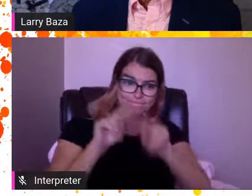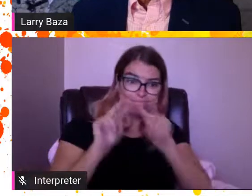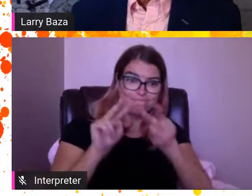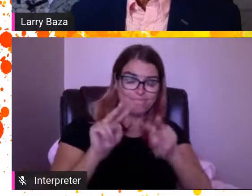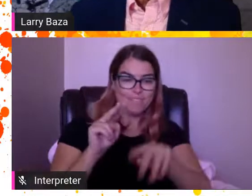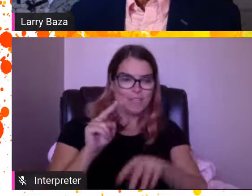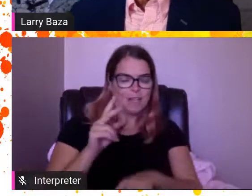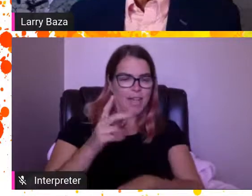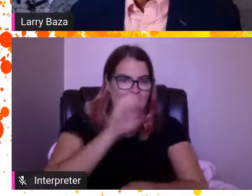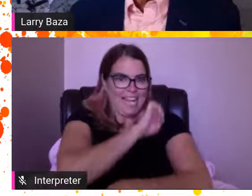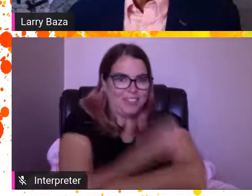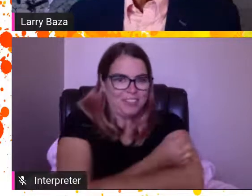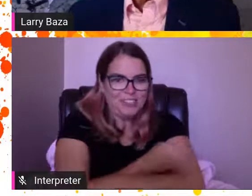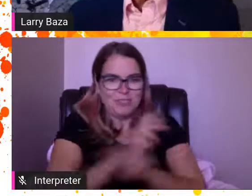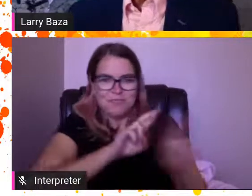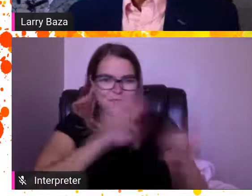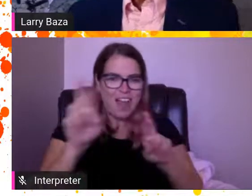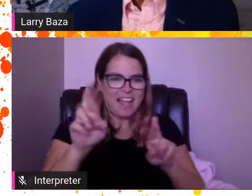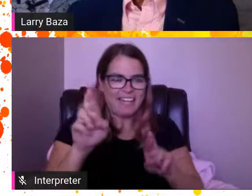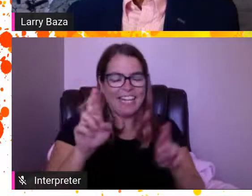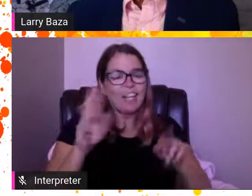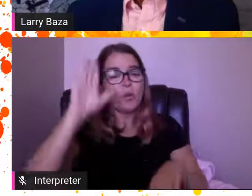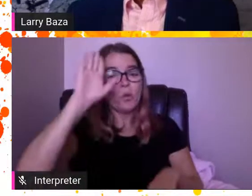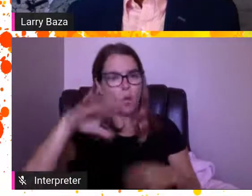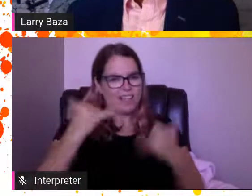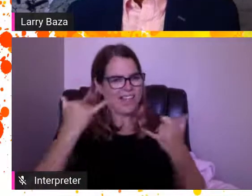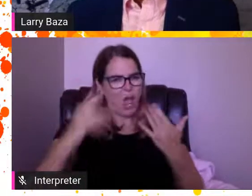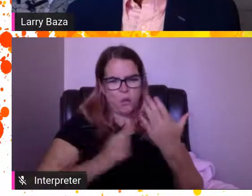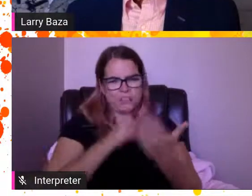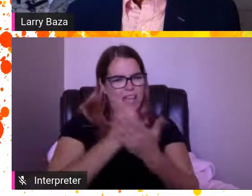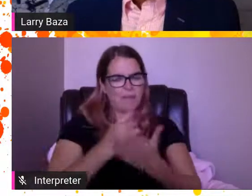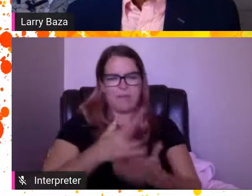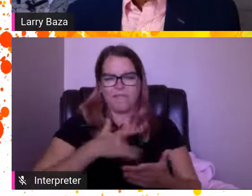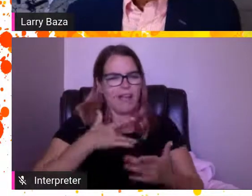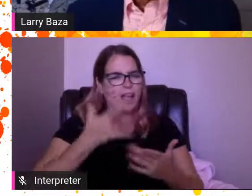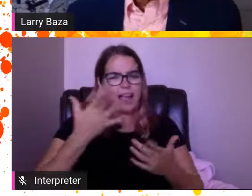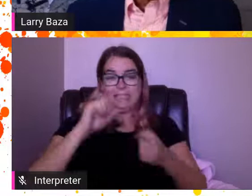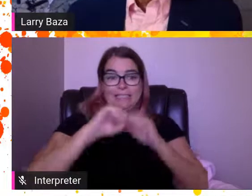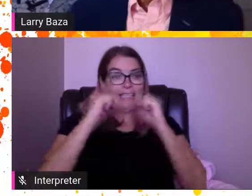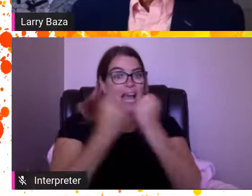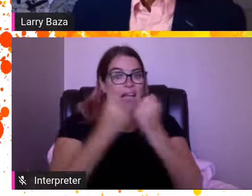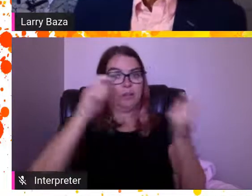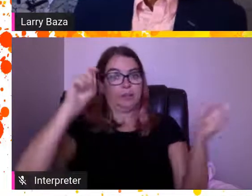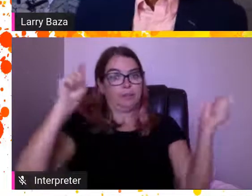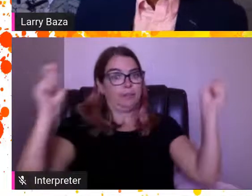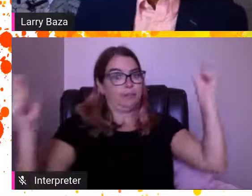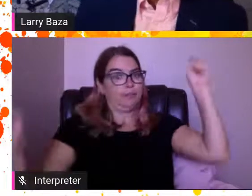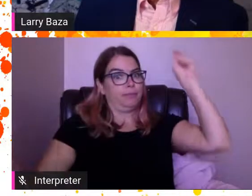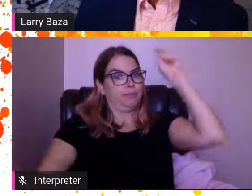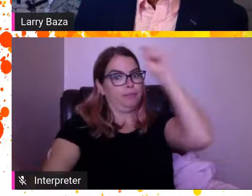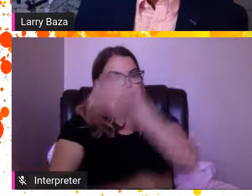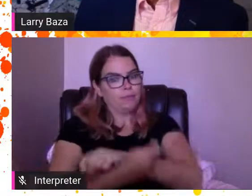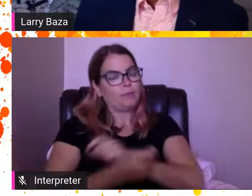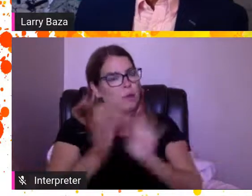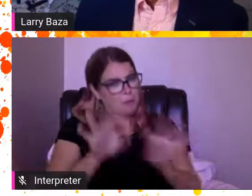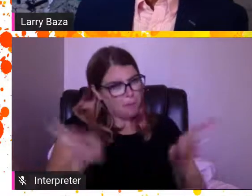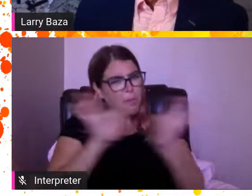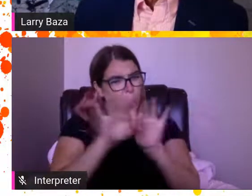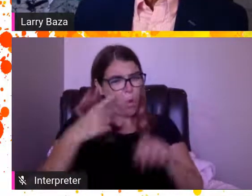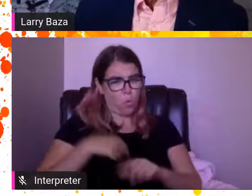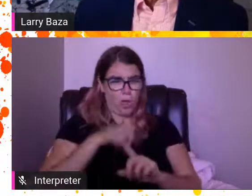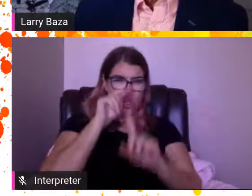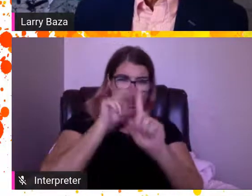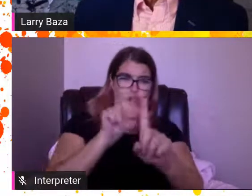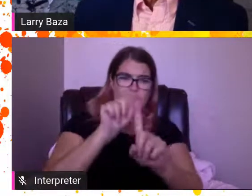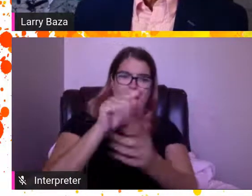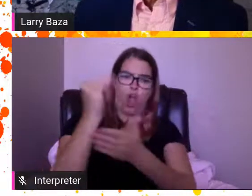because we're kind of in an era where we're reexamining every part of our society, we also need to look at these institutions, art institutions,